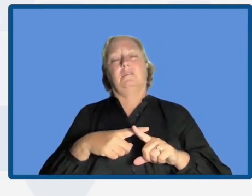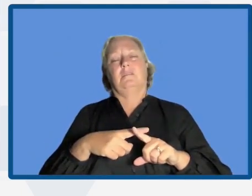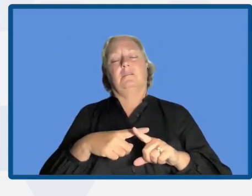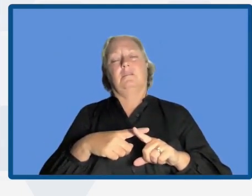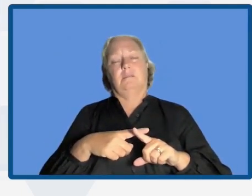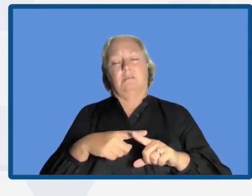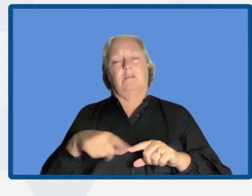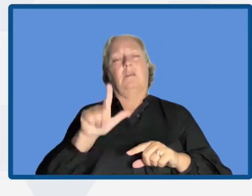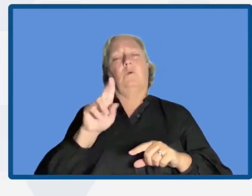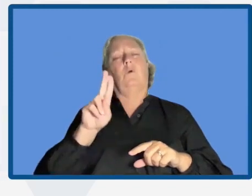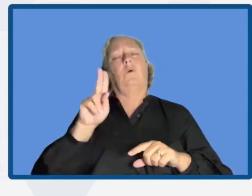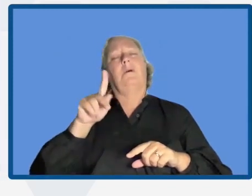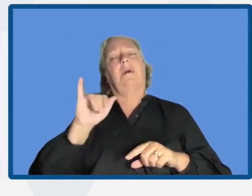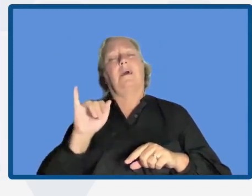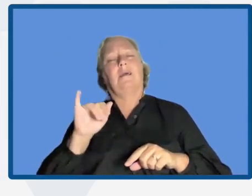Caprade